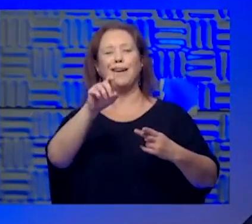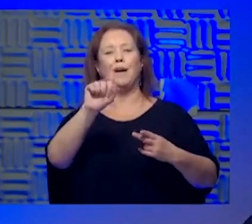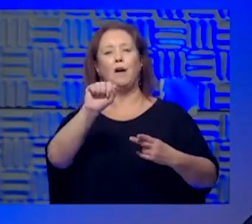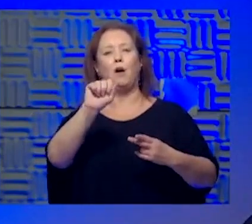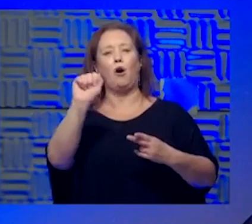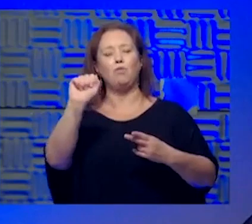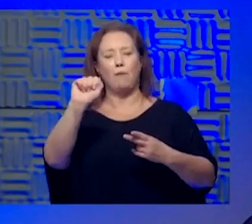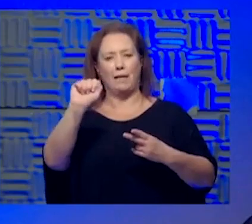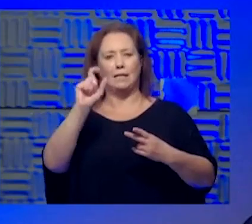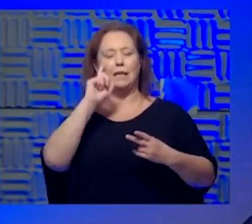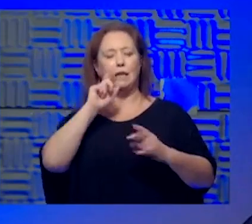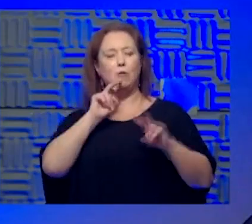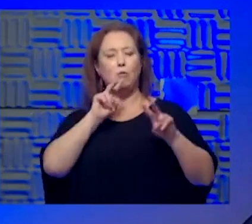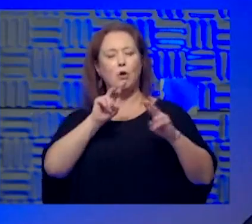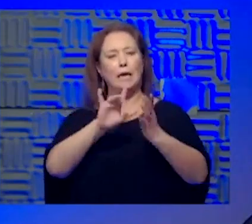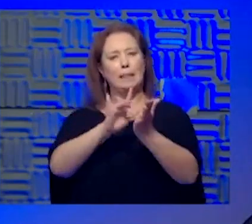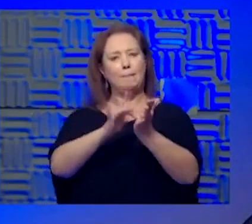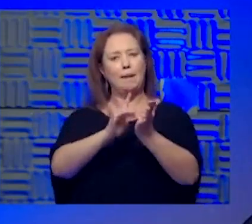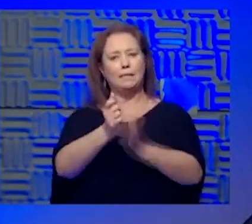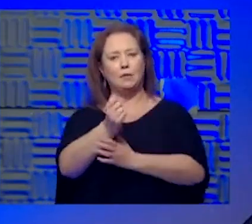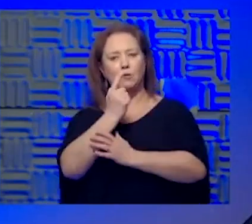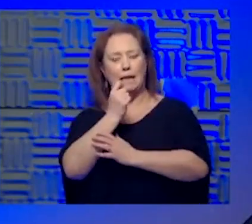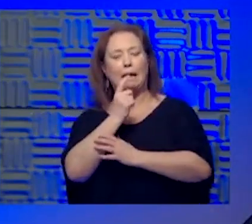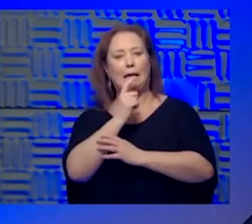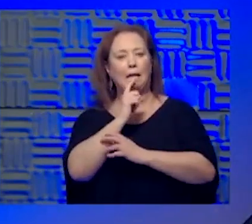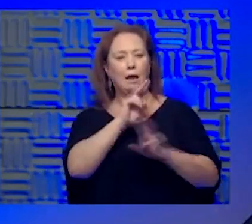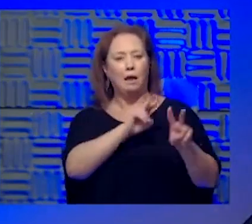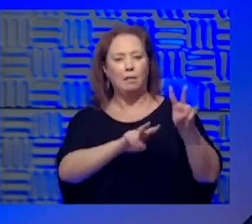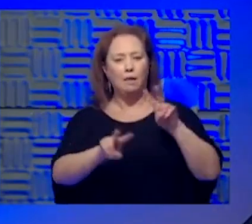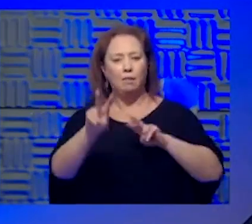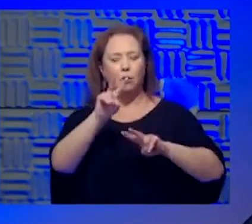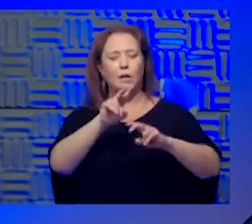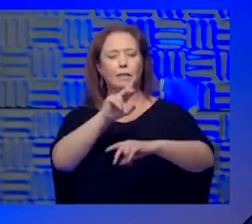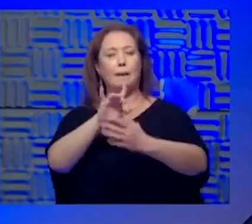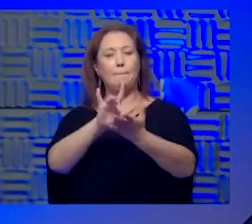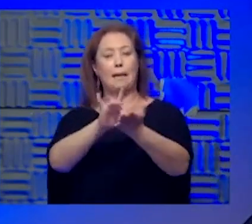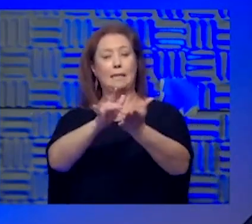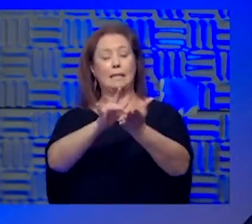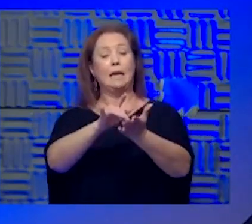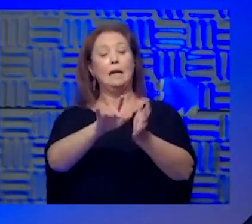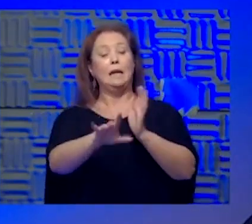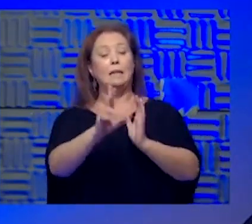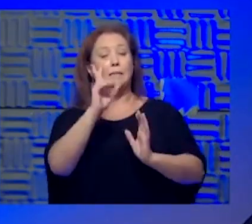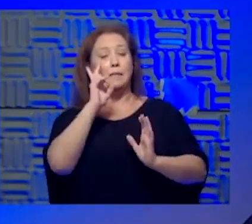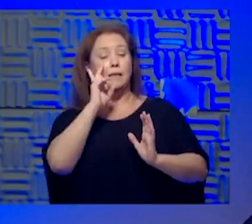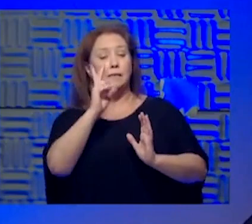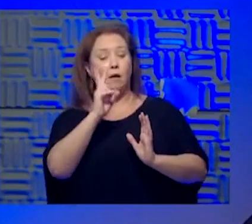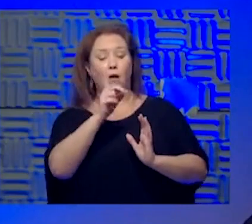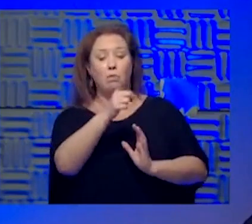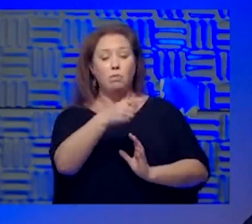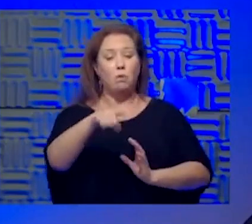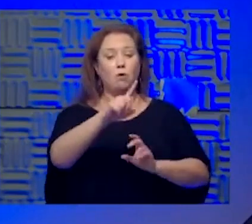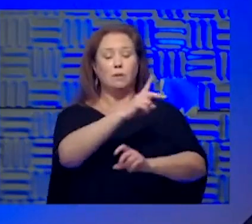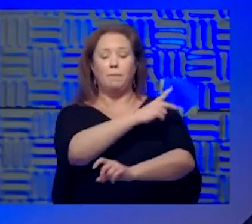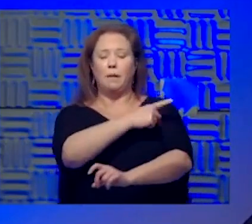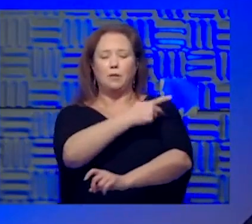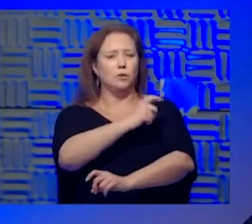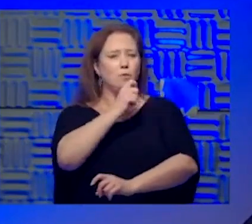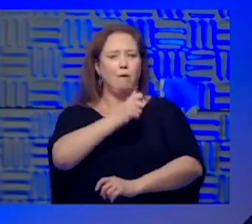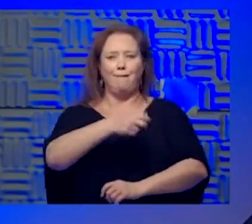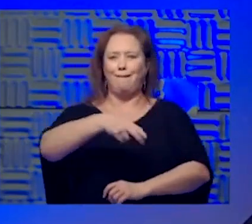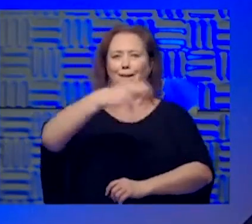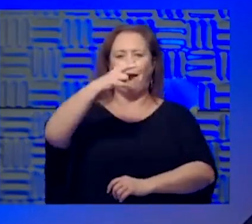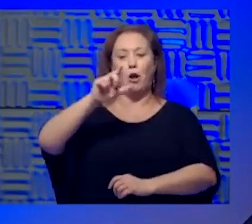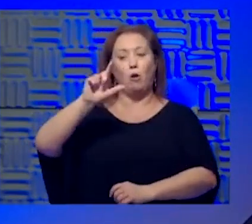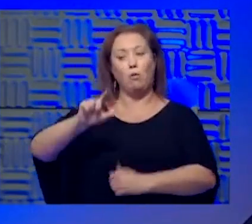at a case series. So that means a number of different patients. They found that those patients weren't at any higher risk or lower risk